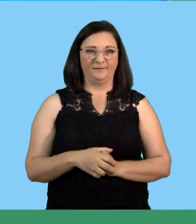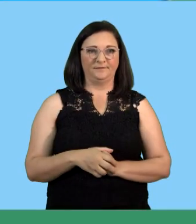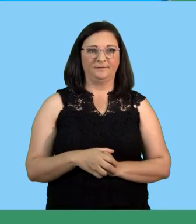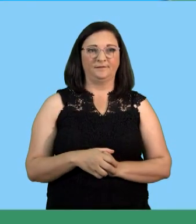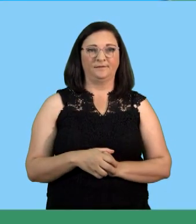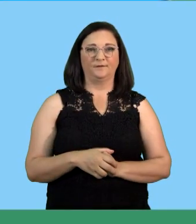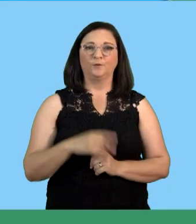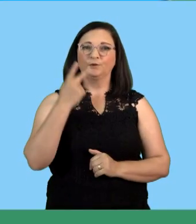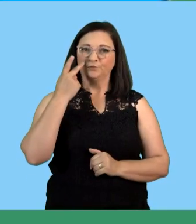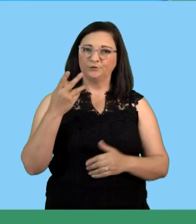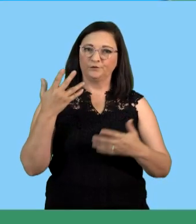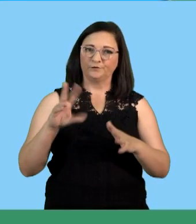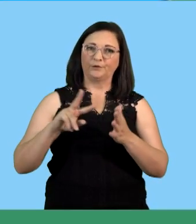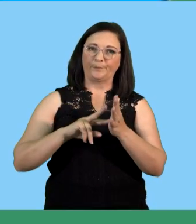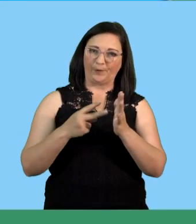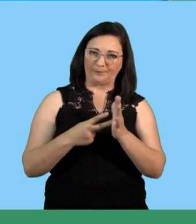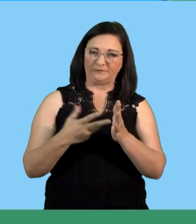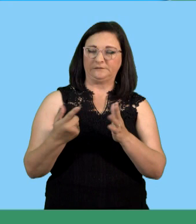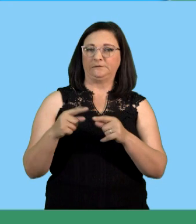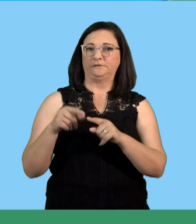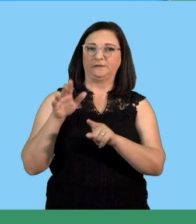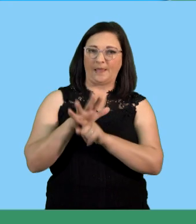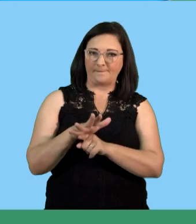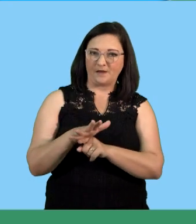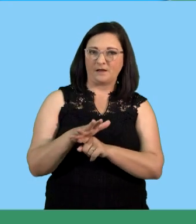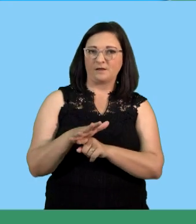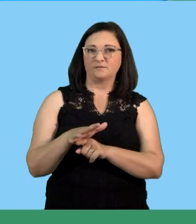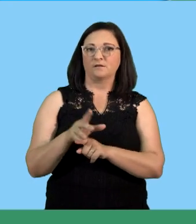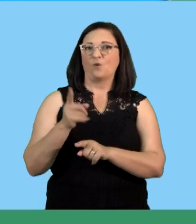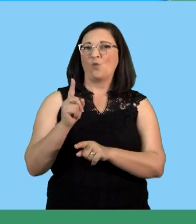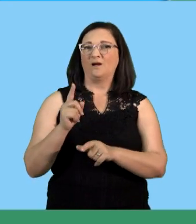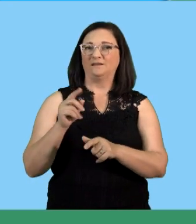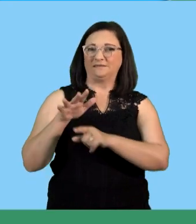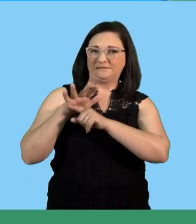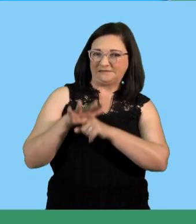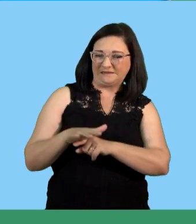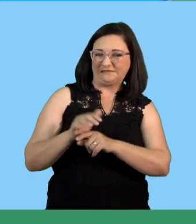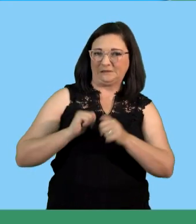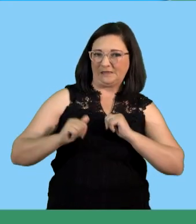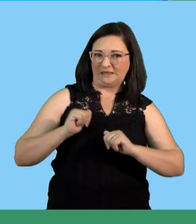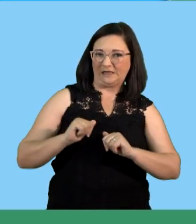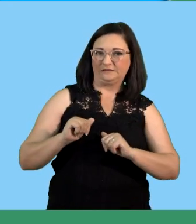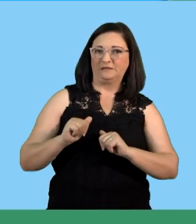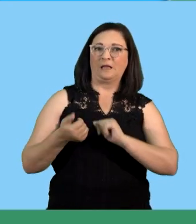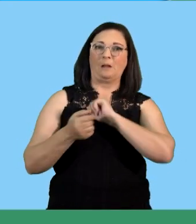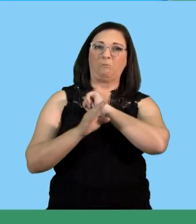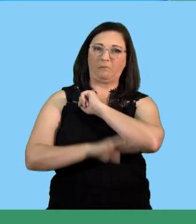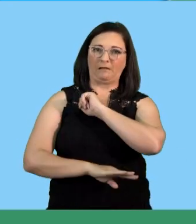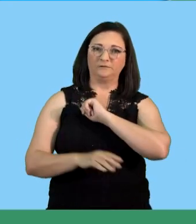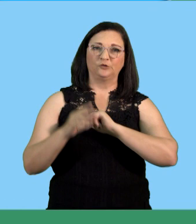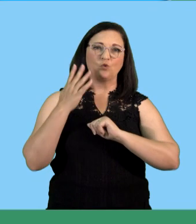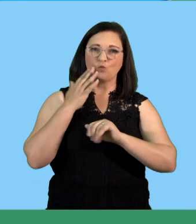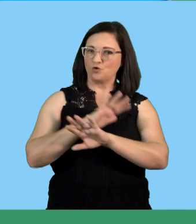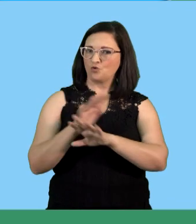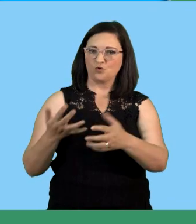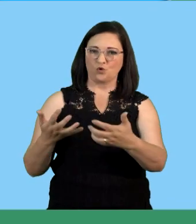looked at the purpose, the impact, the actions regarded as discriminatory. We looked at the penalties for non-compliance.